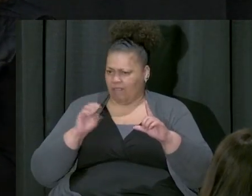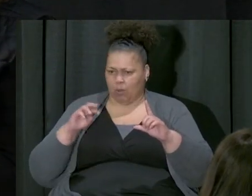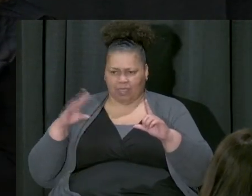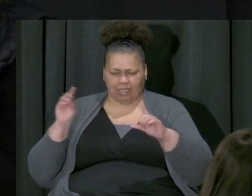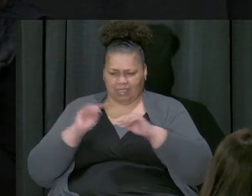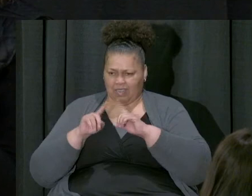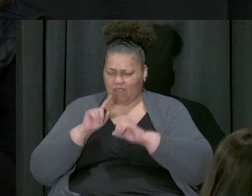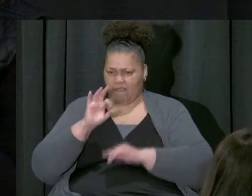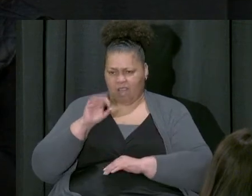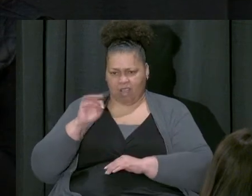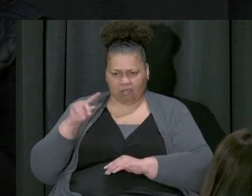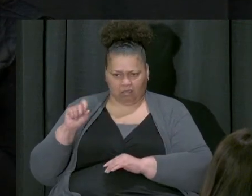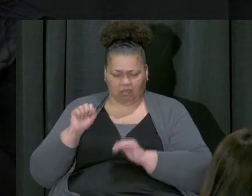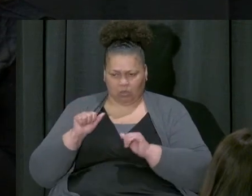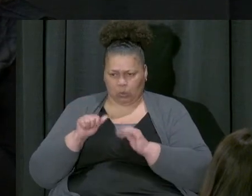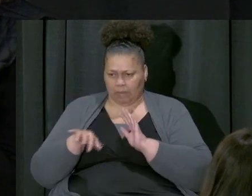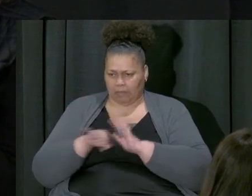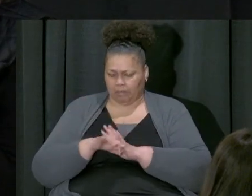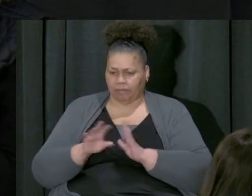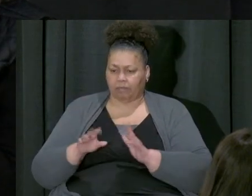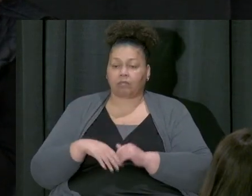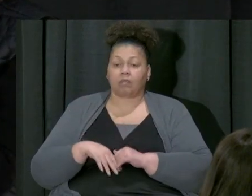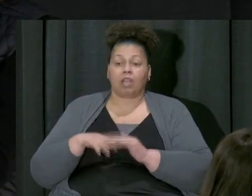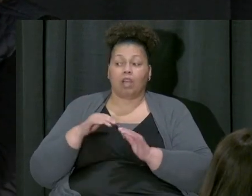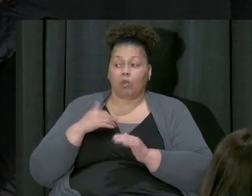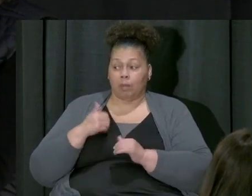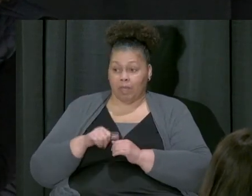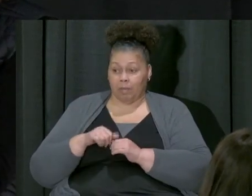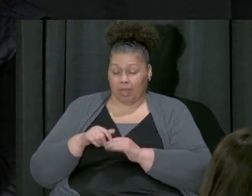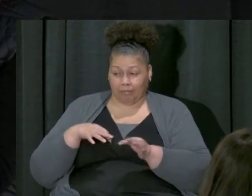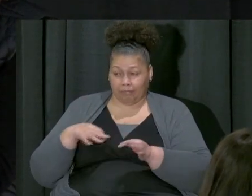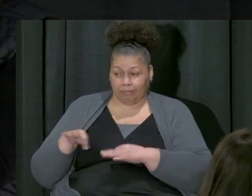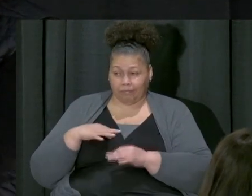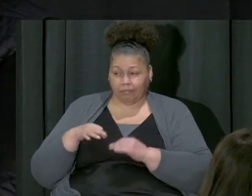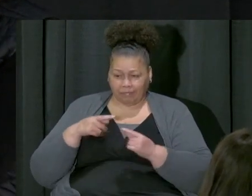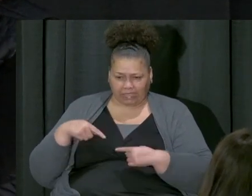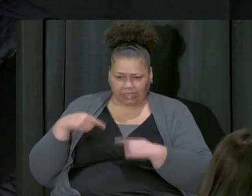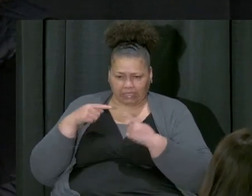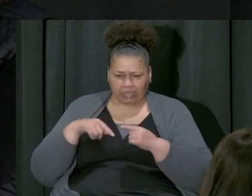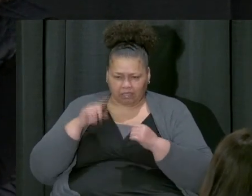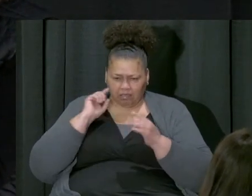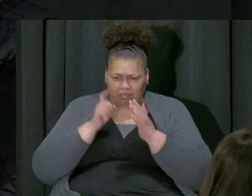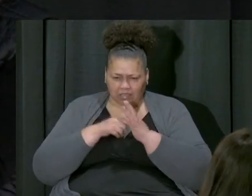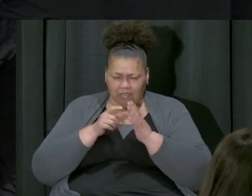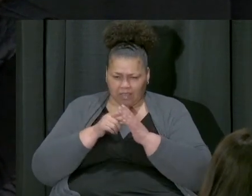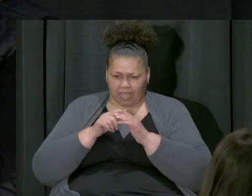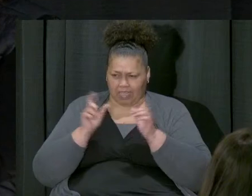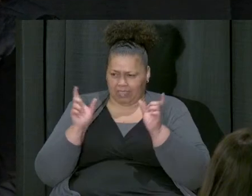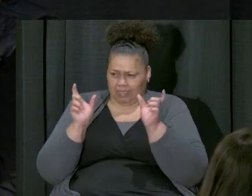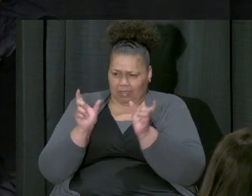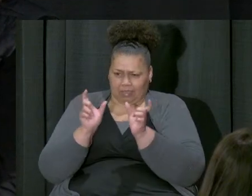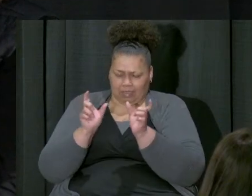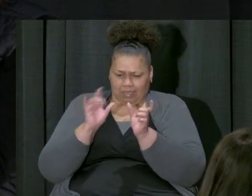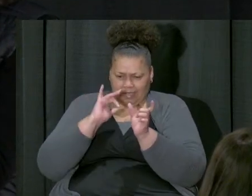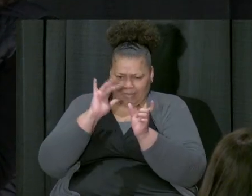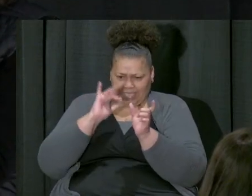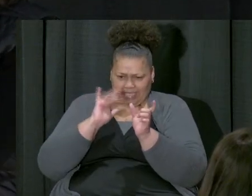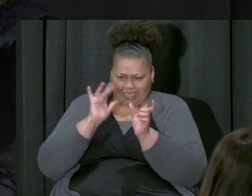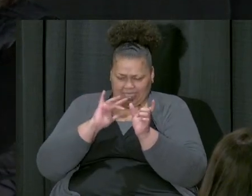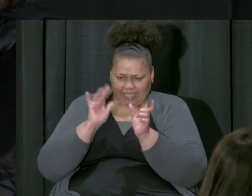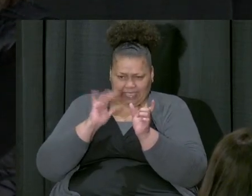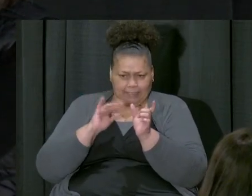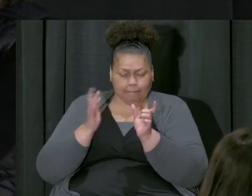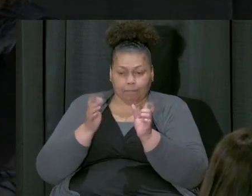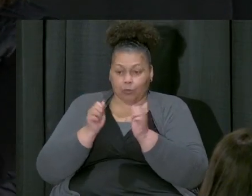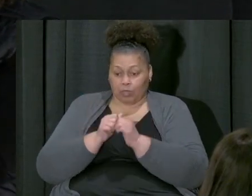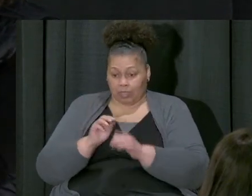about the difficulties for people with dyslexia to identify the spaces between the words. So with MyDys,